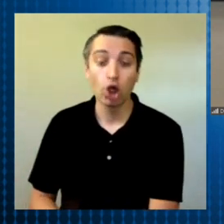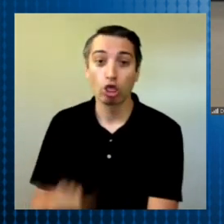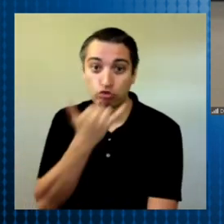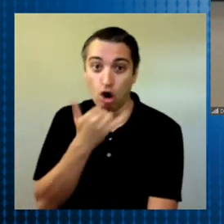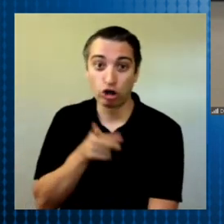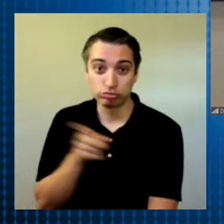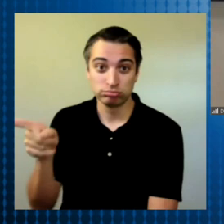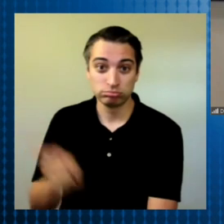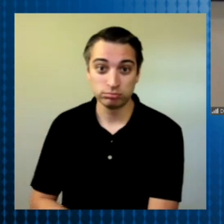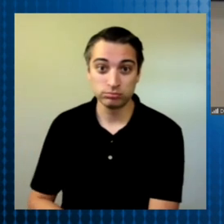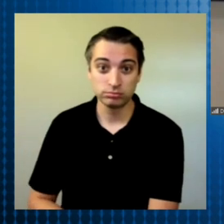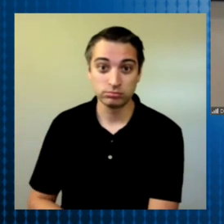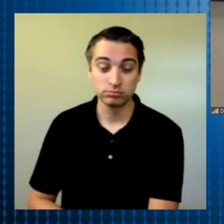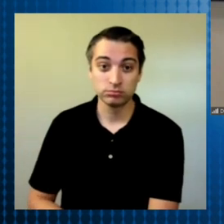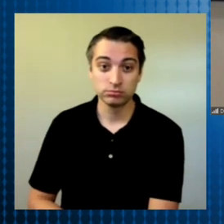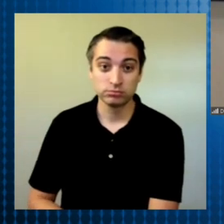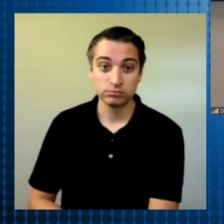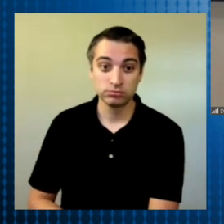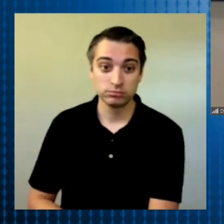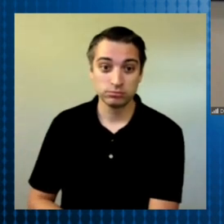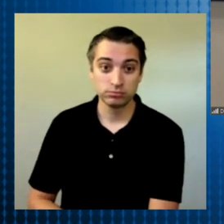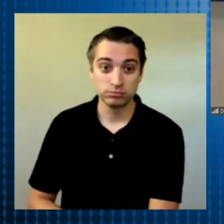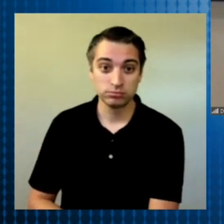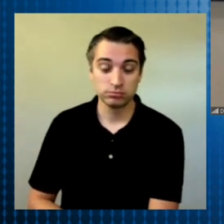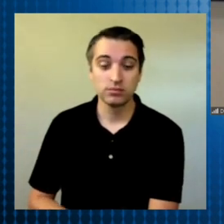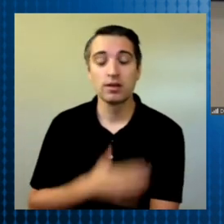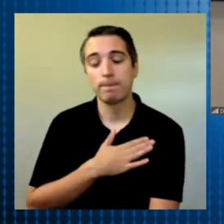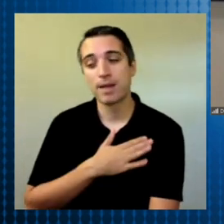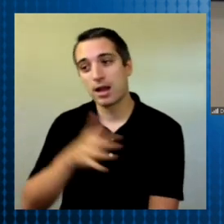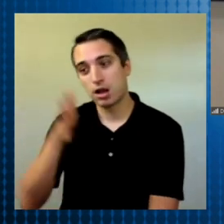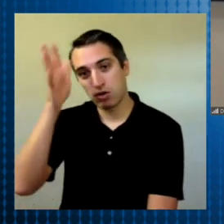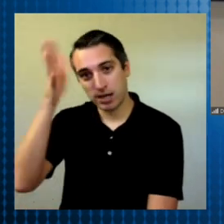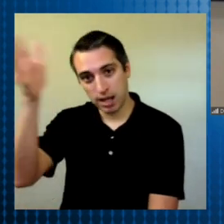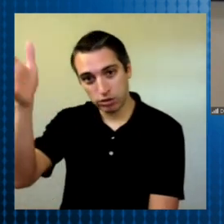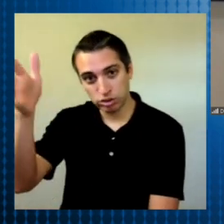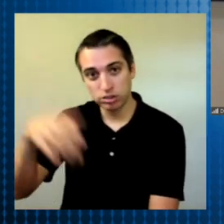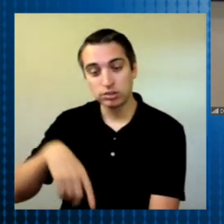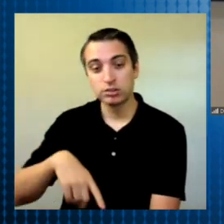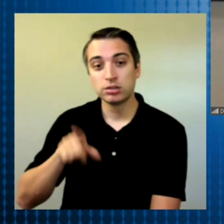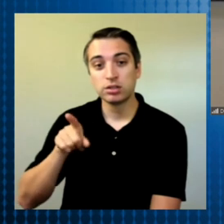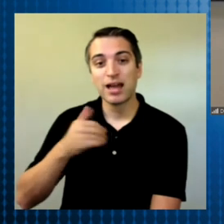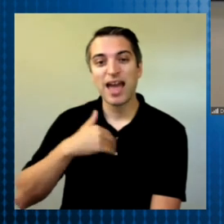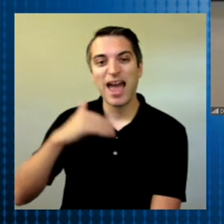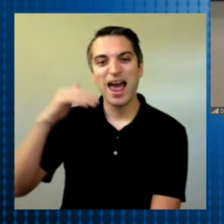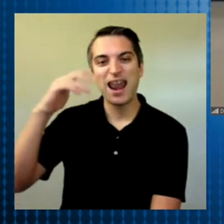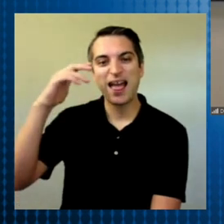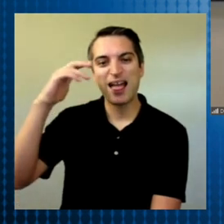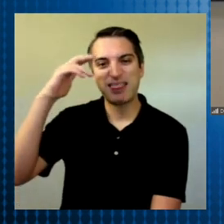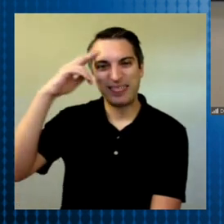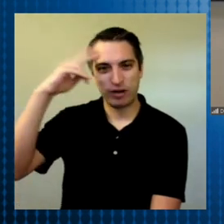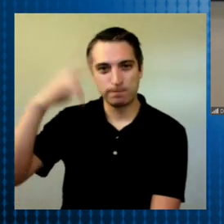And my granddaddy, God bless his soul, over there on McClellan Street, had a theory. He called it two-arm